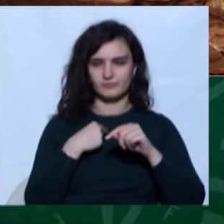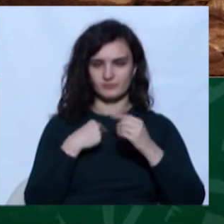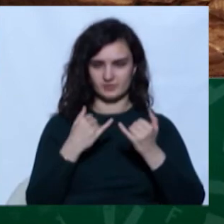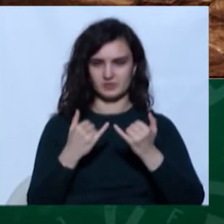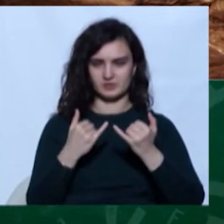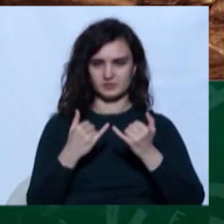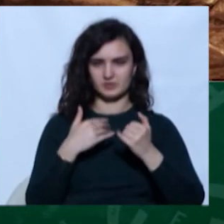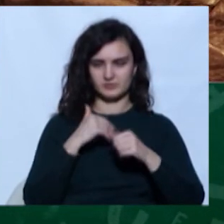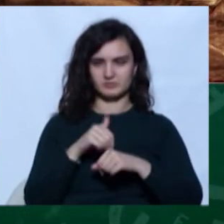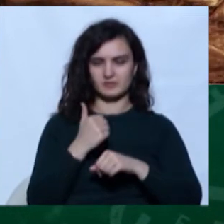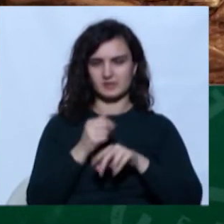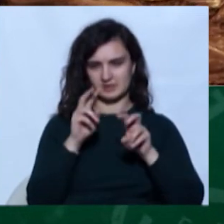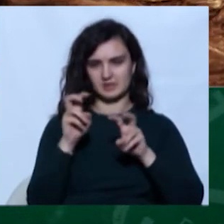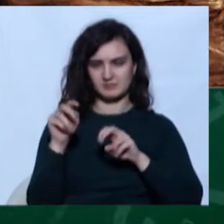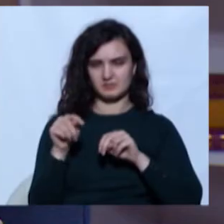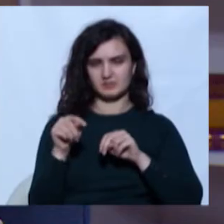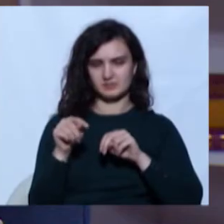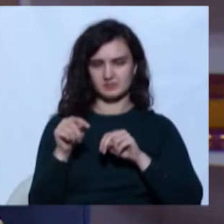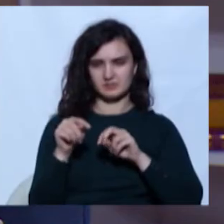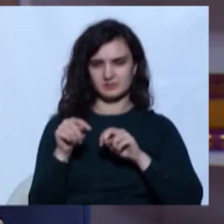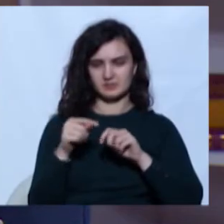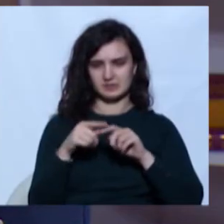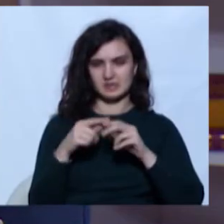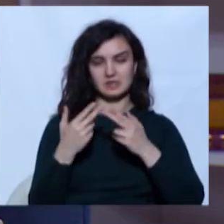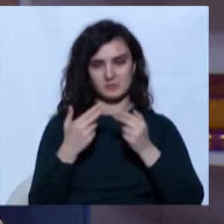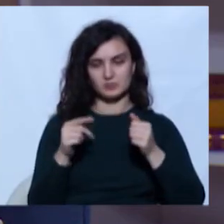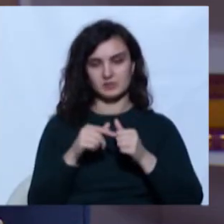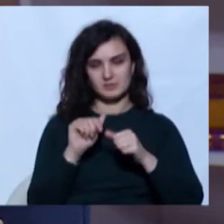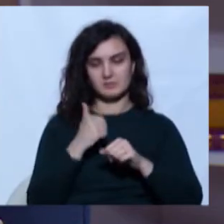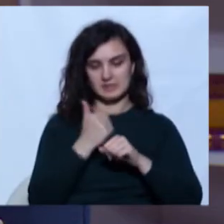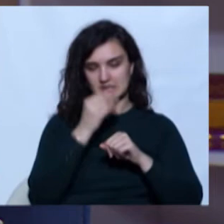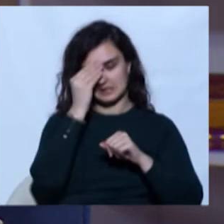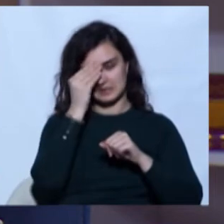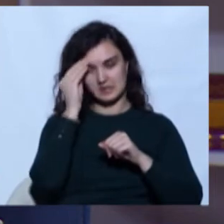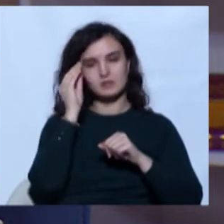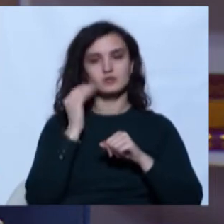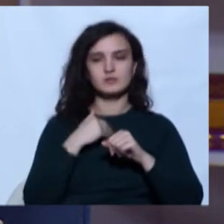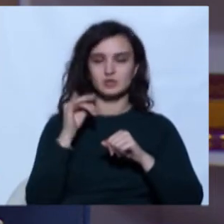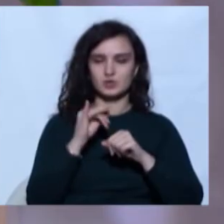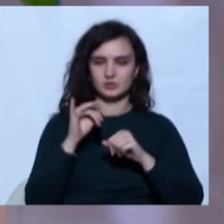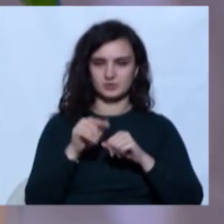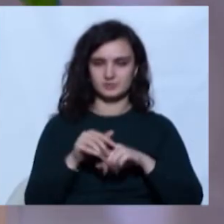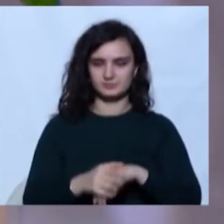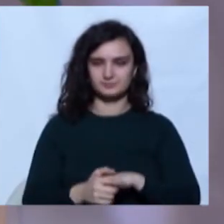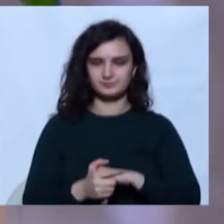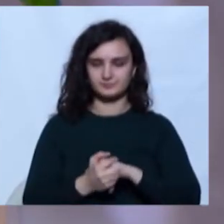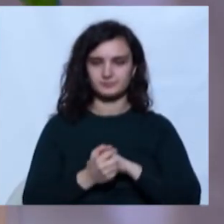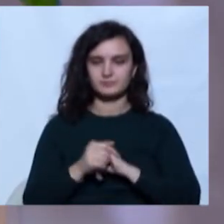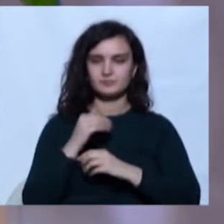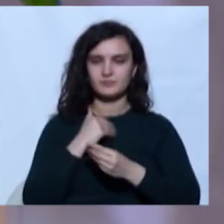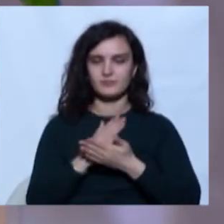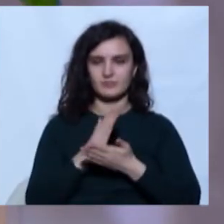now to our main themes, and those, of course, are the main ideas of our story. We